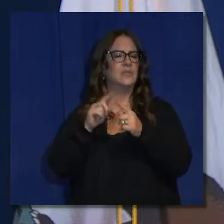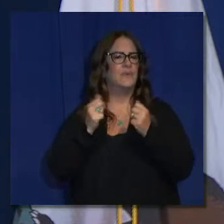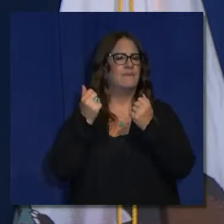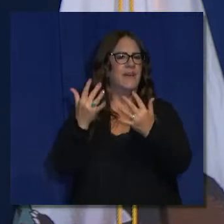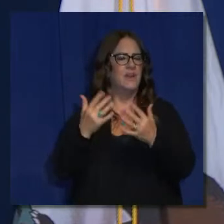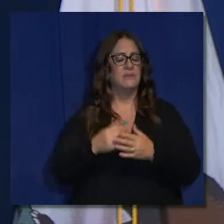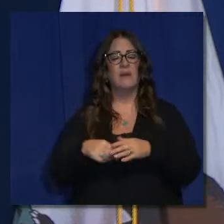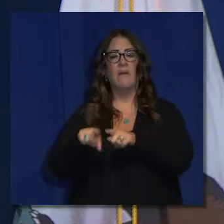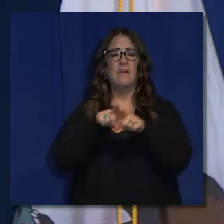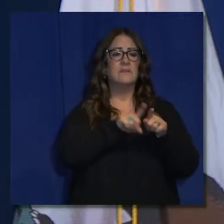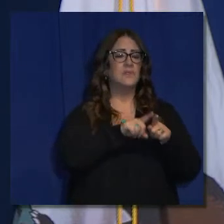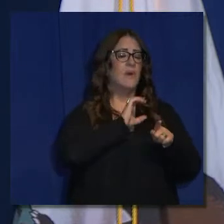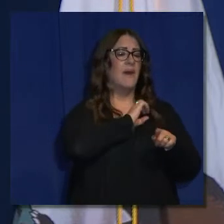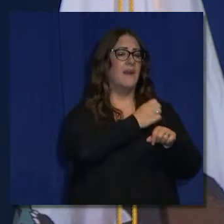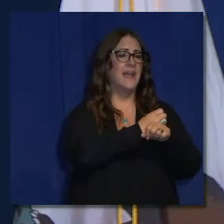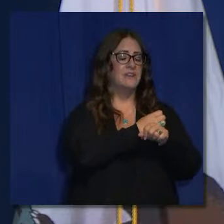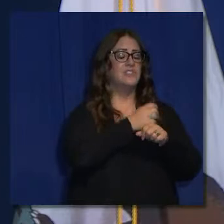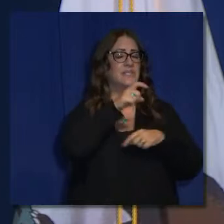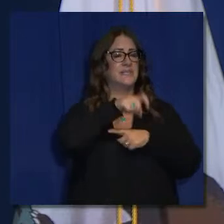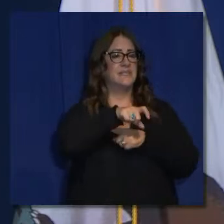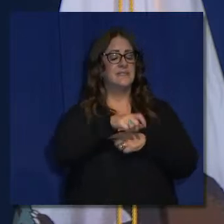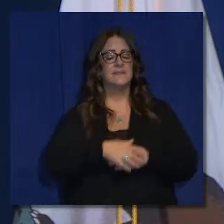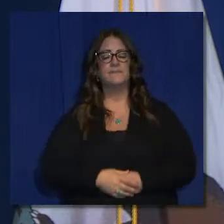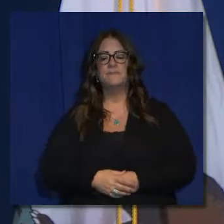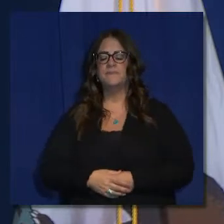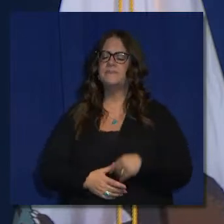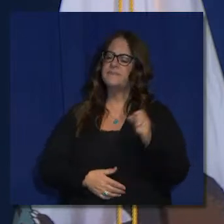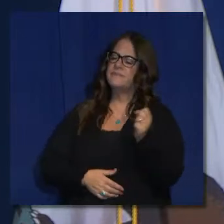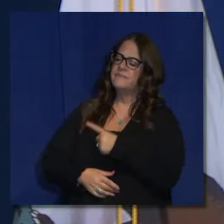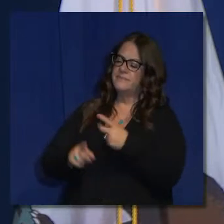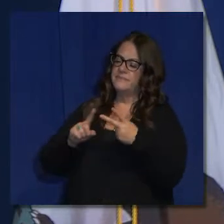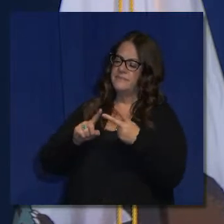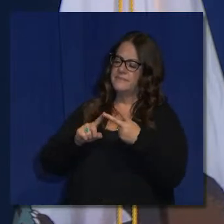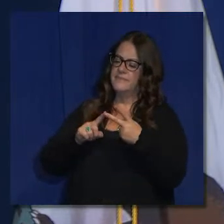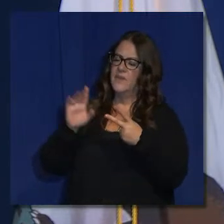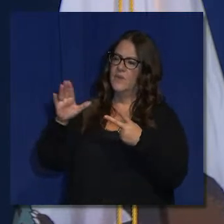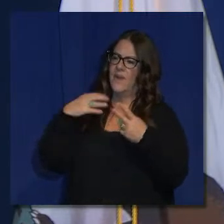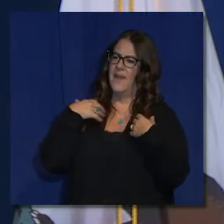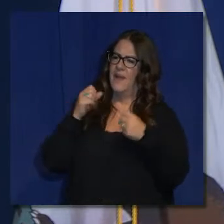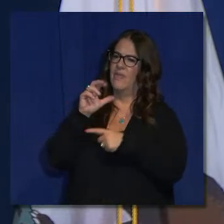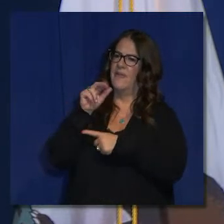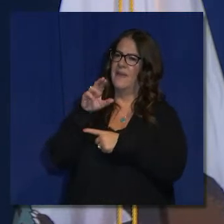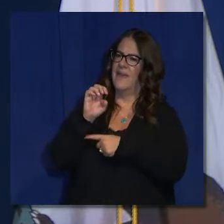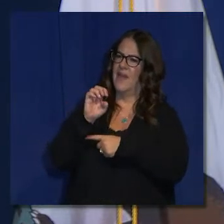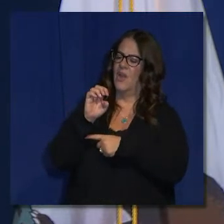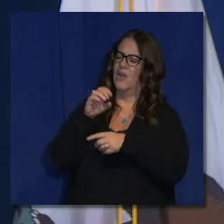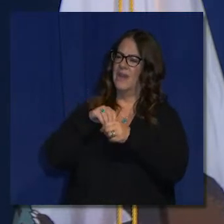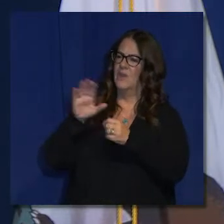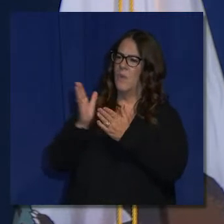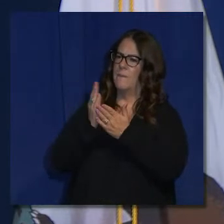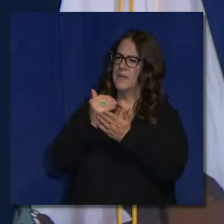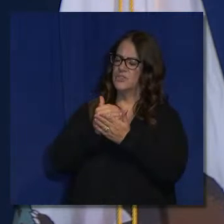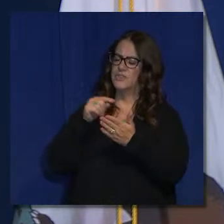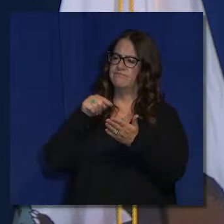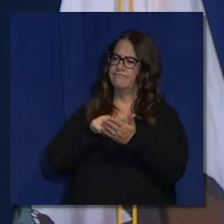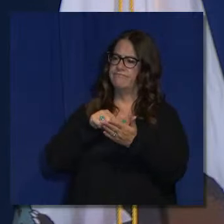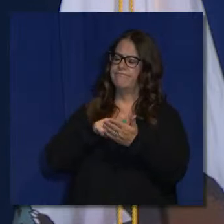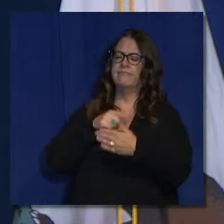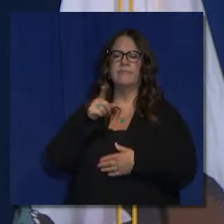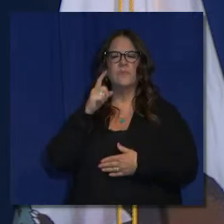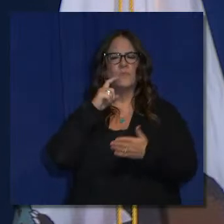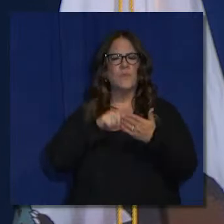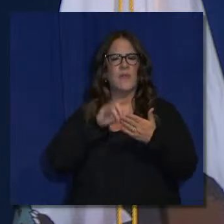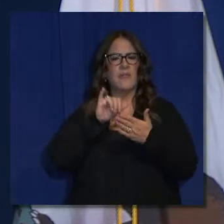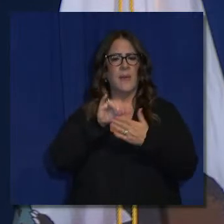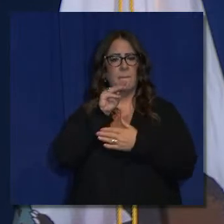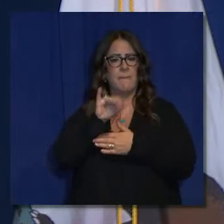energy. I also wanted to ask you about the healthcare parts of this proposal. You noted that this